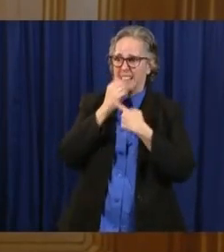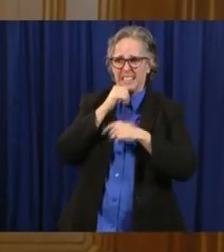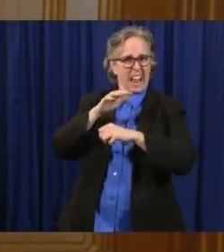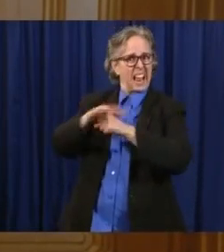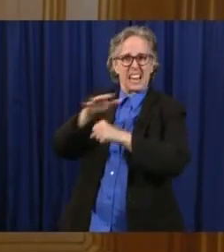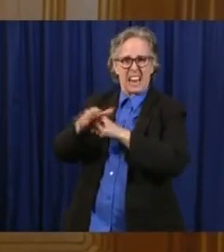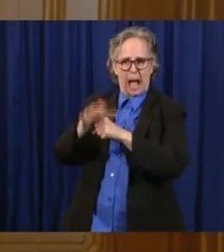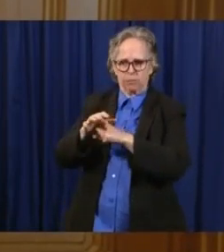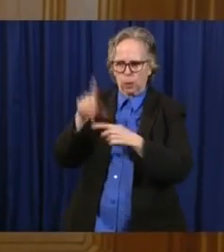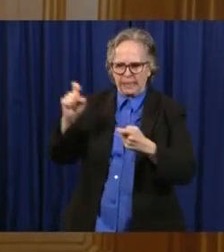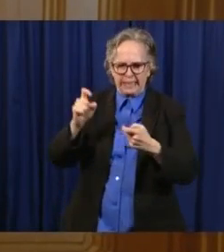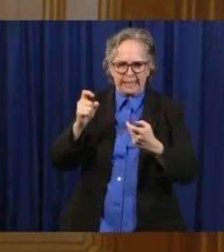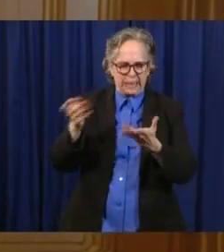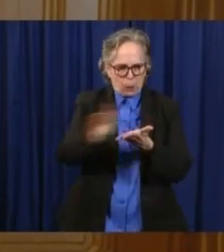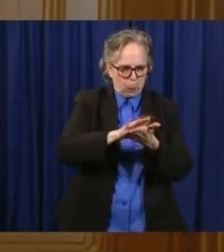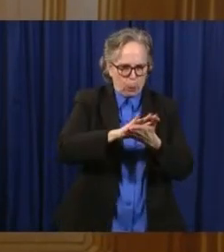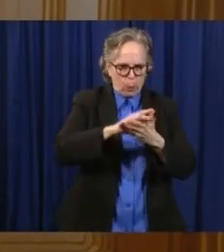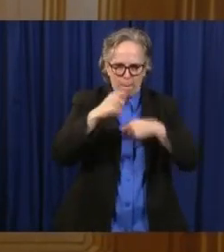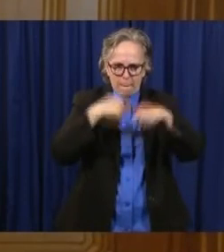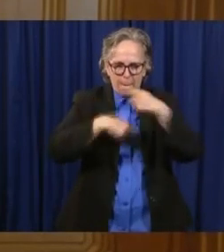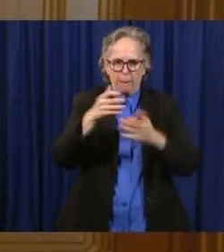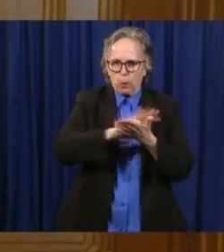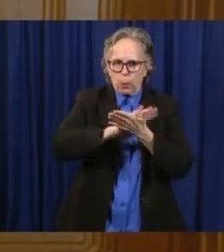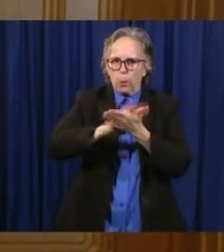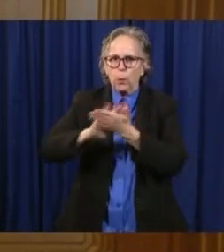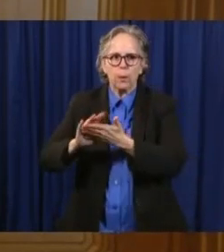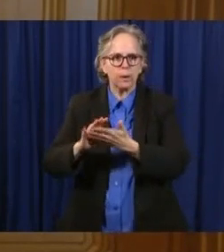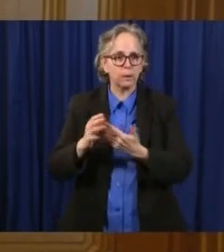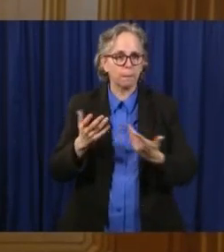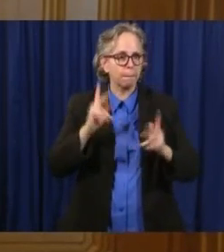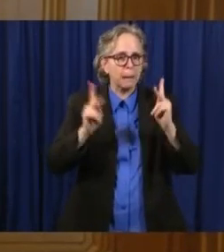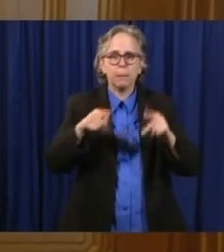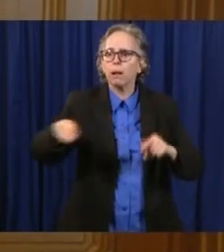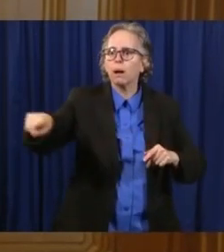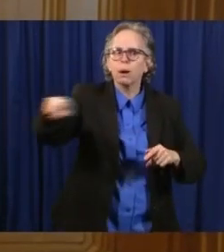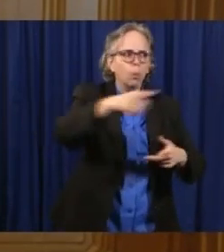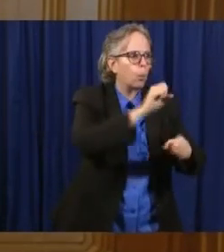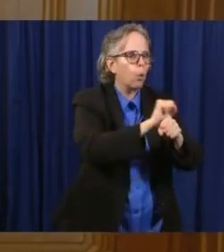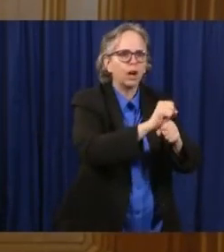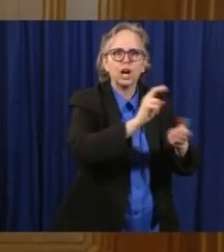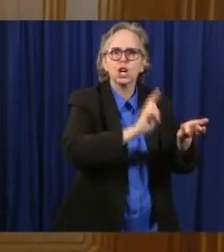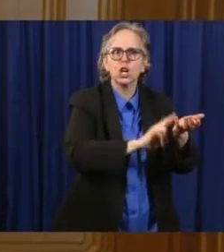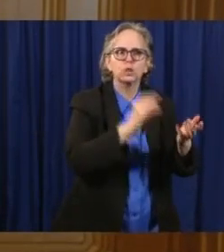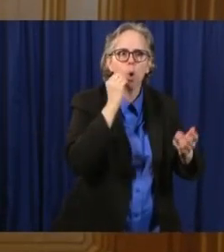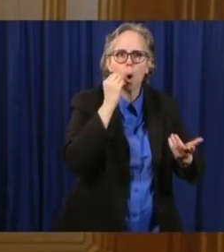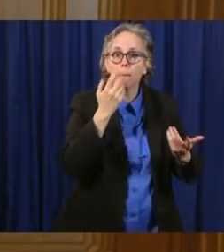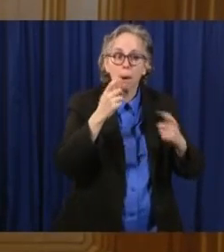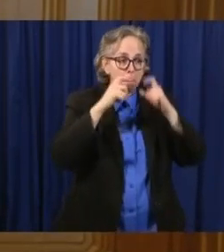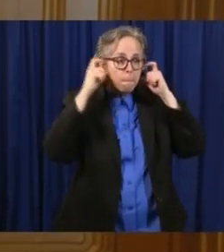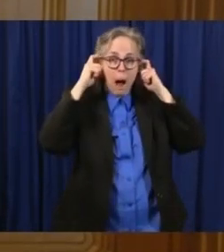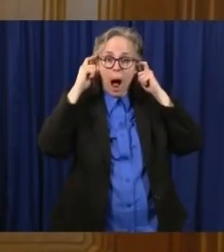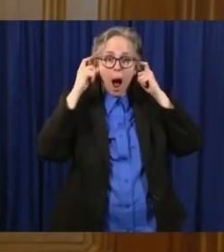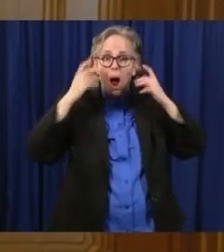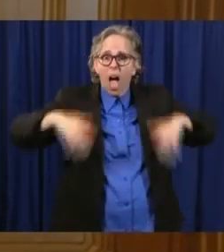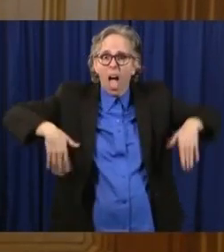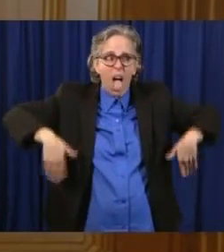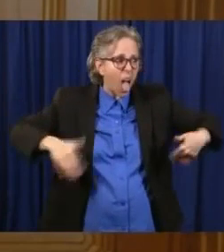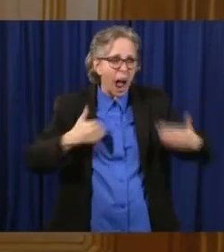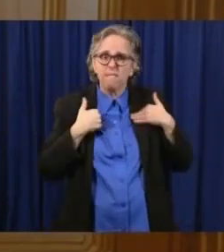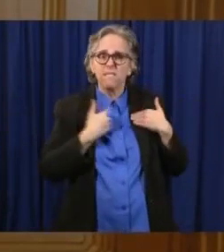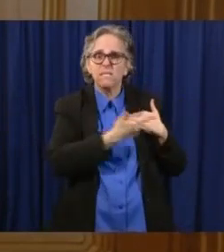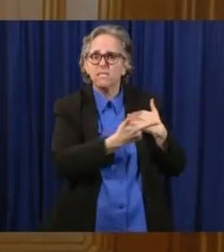We have people who are in nursing homes that don't have the mask, who are working there.